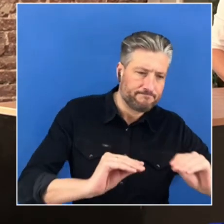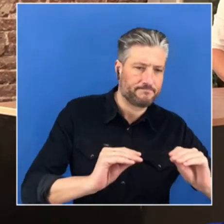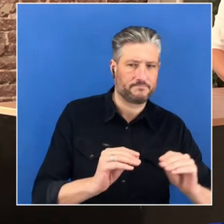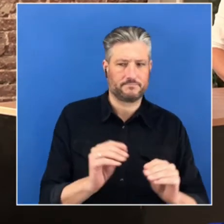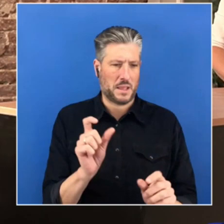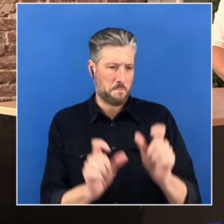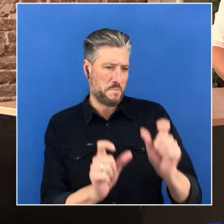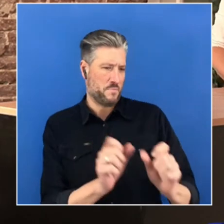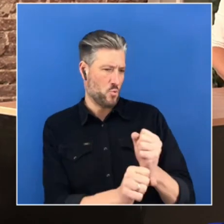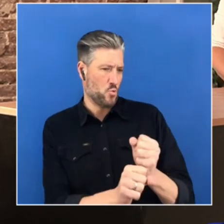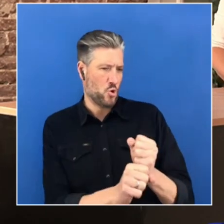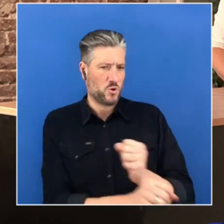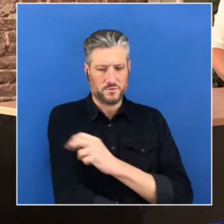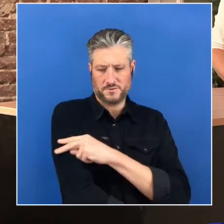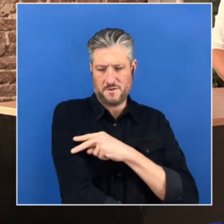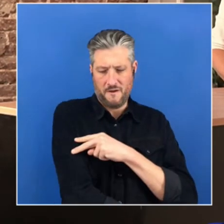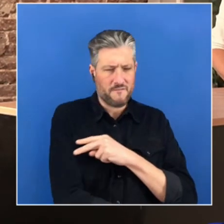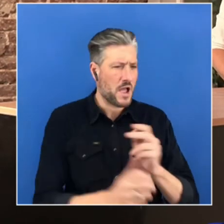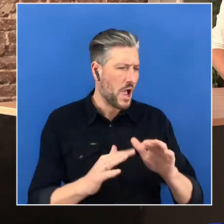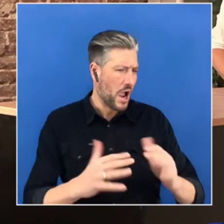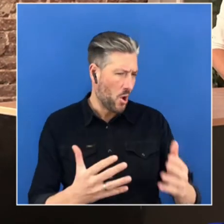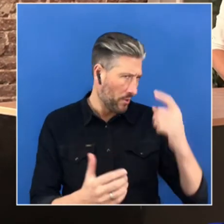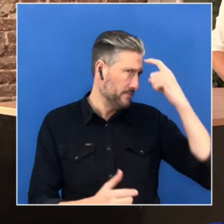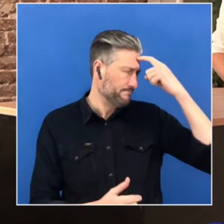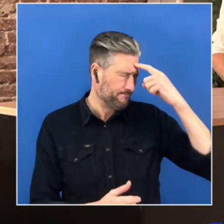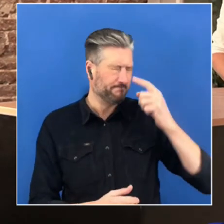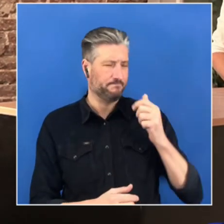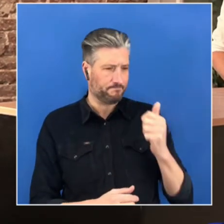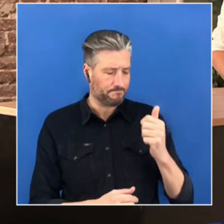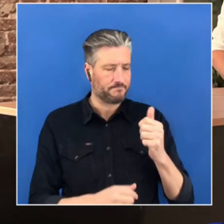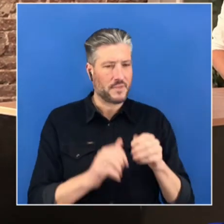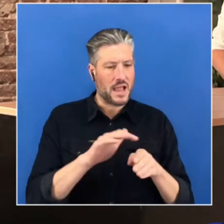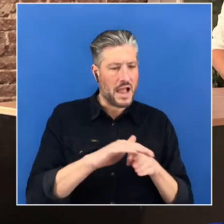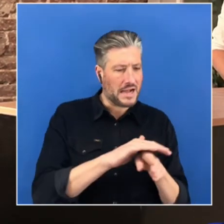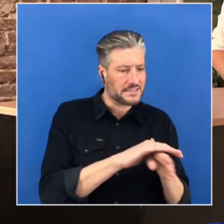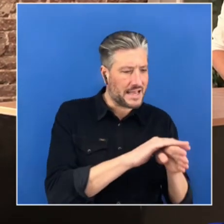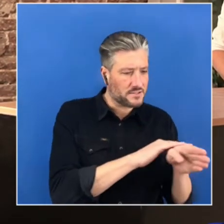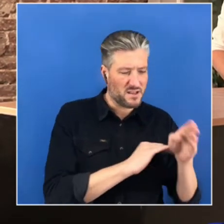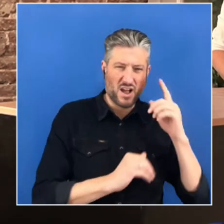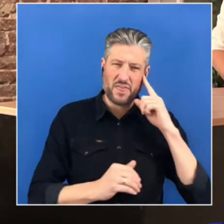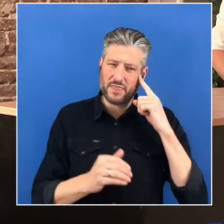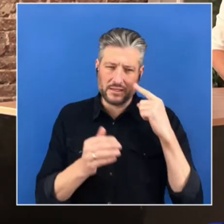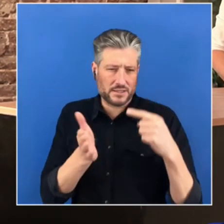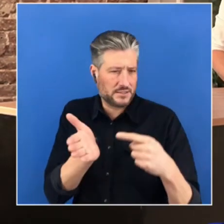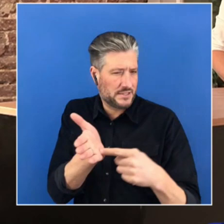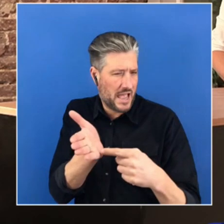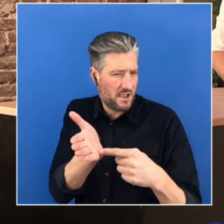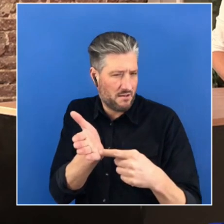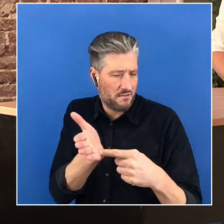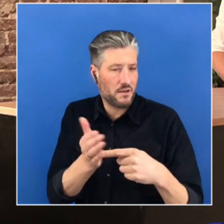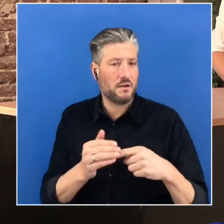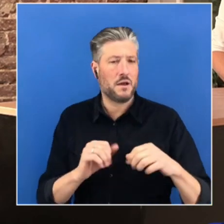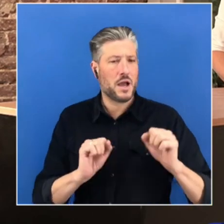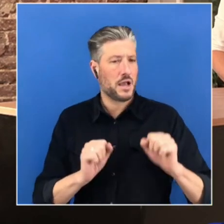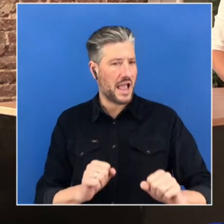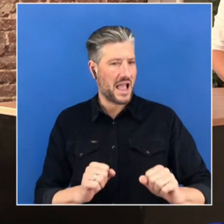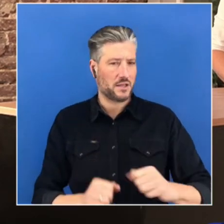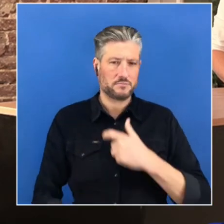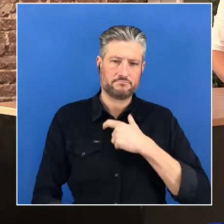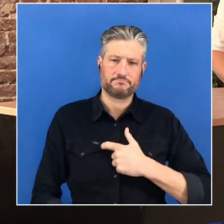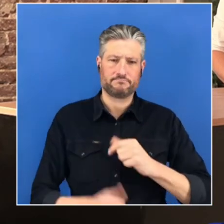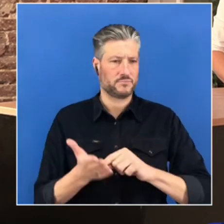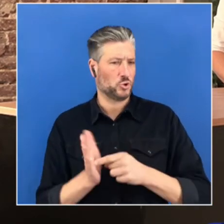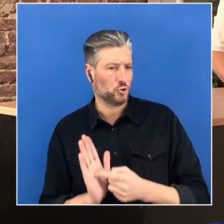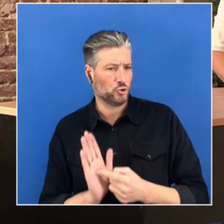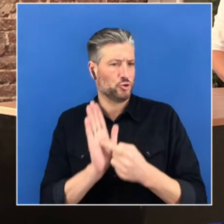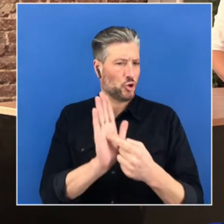a meeting and role model great inclusion with tech, it can really try to flow through the organization. And even things being non-negotiable, like